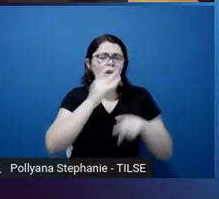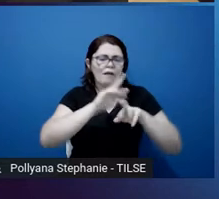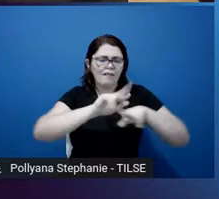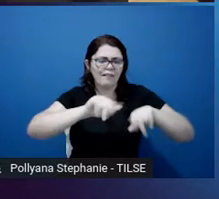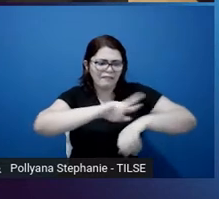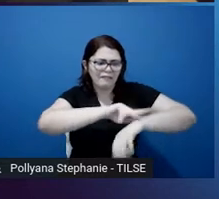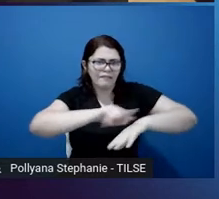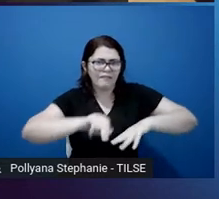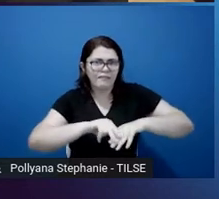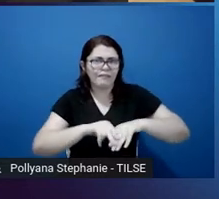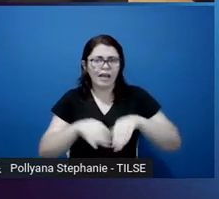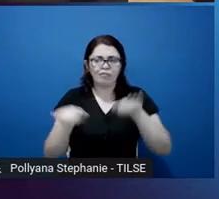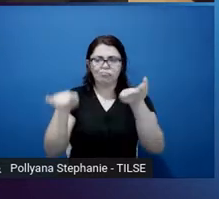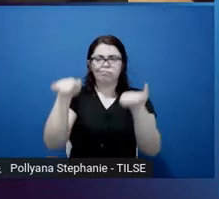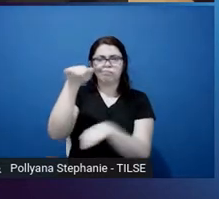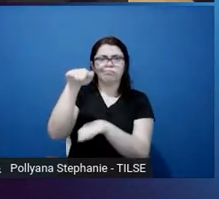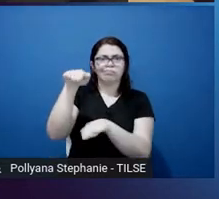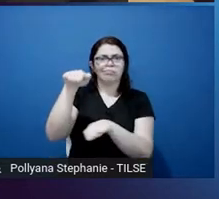as a norm.